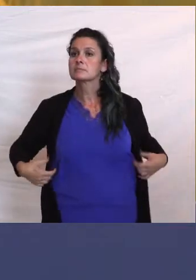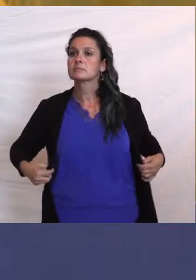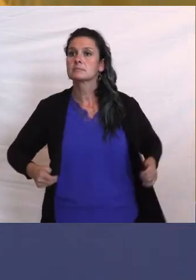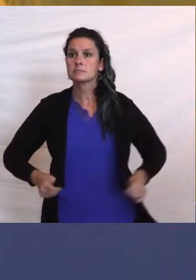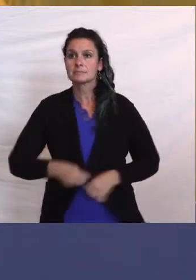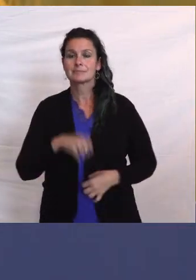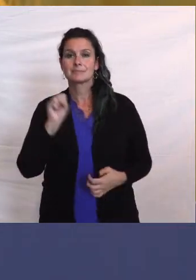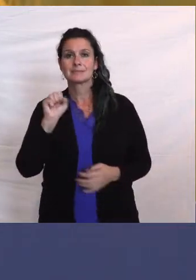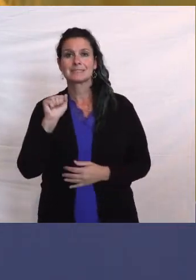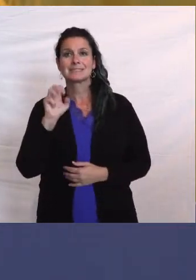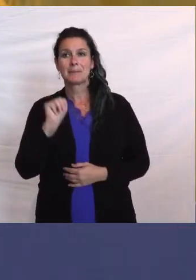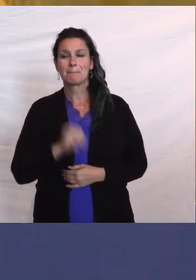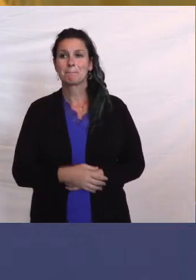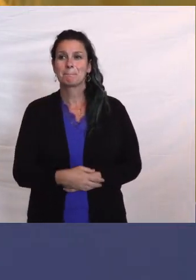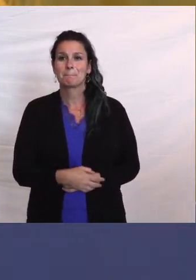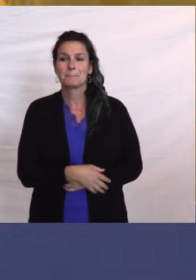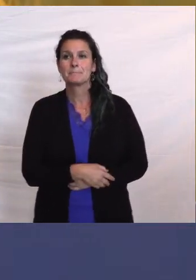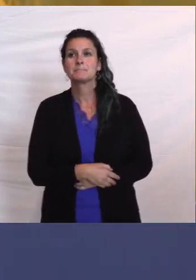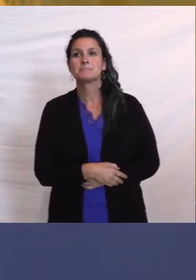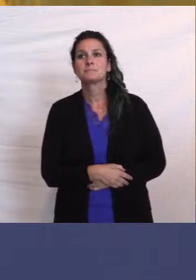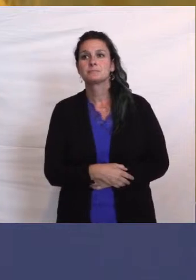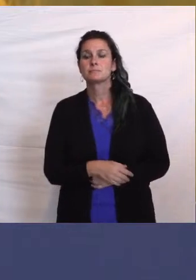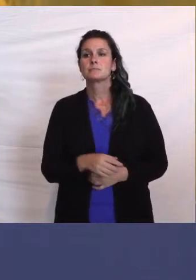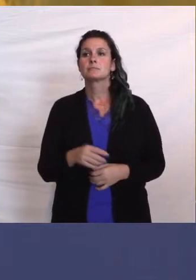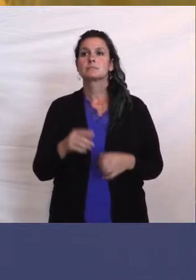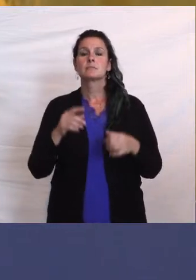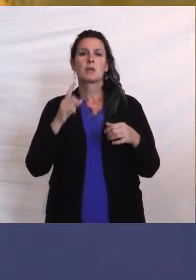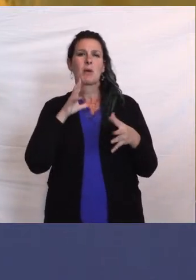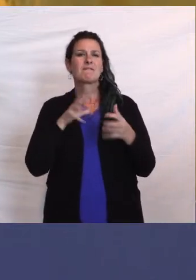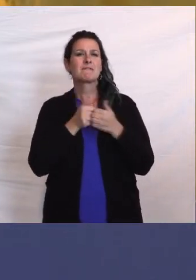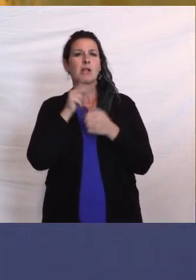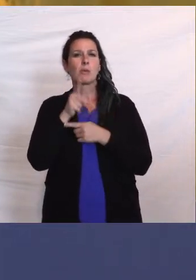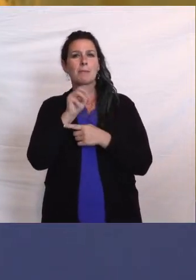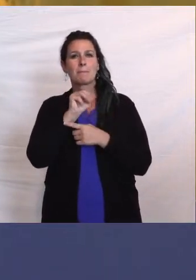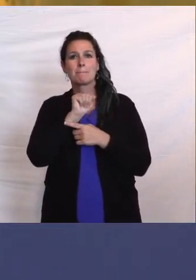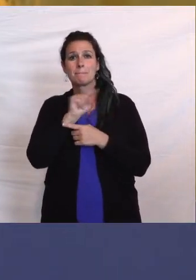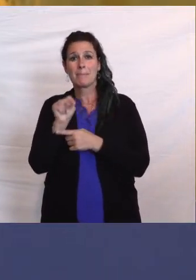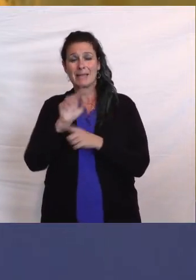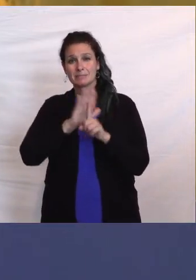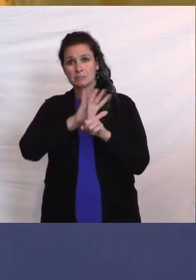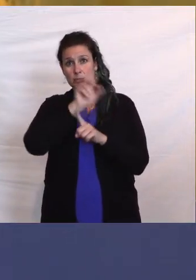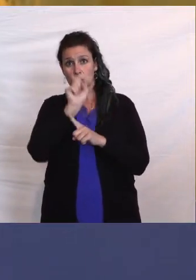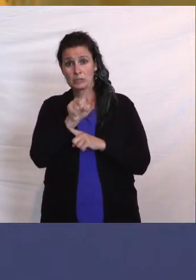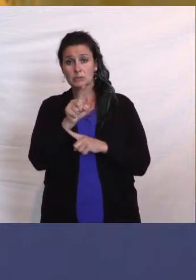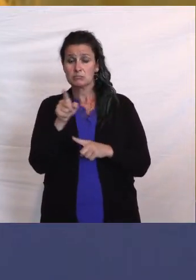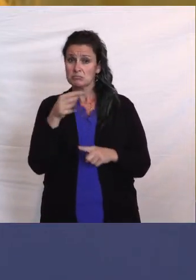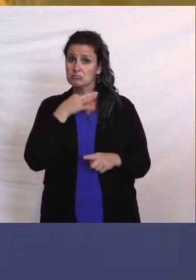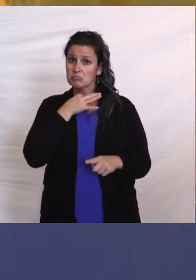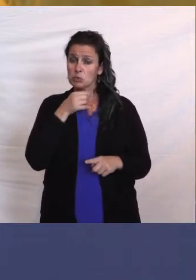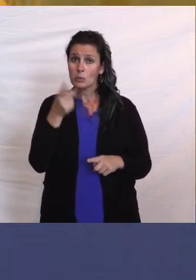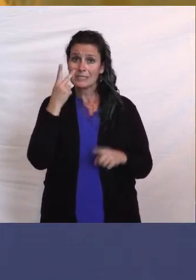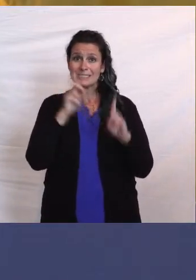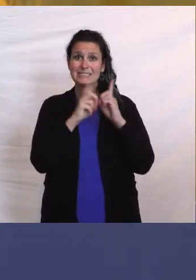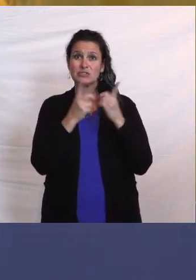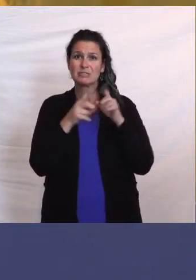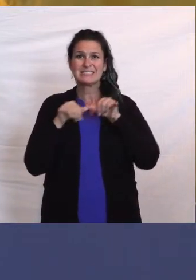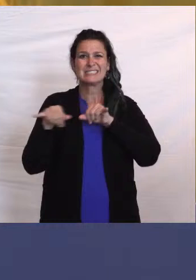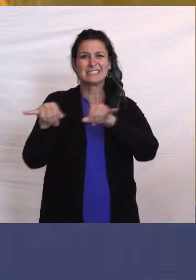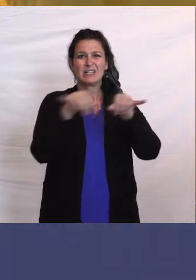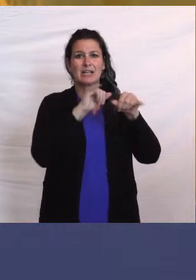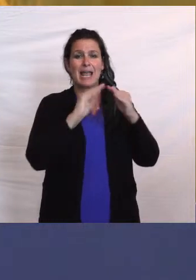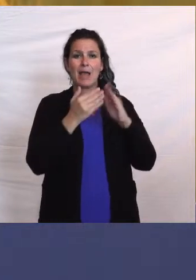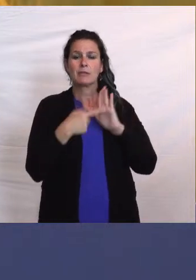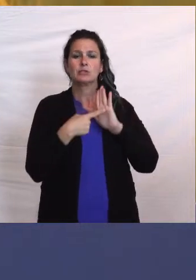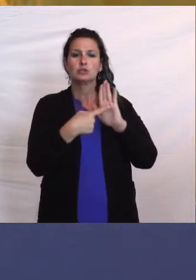Okay, fire away. First couple of following up on Matt's questions here. Would you like to see districts standardize how they present their COVID-19